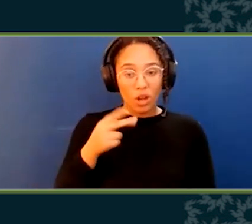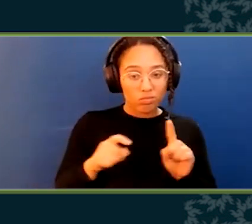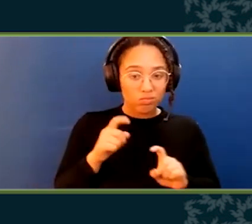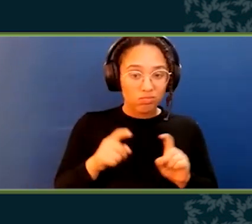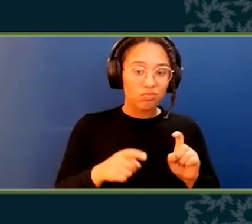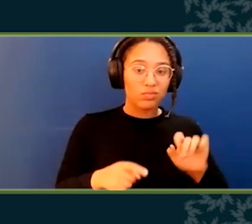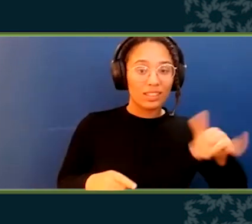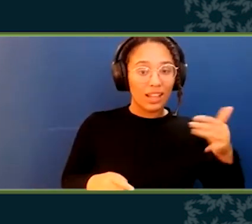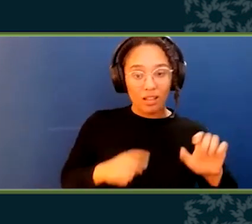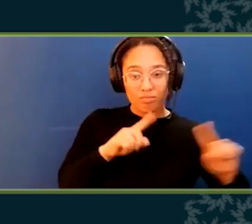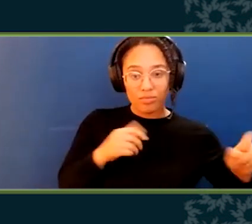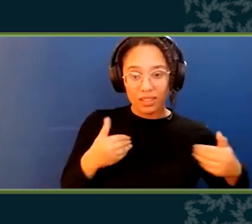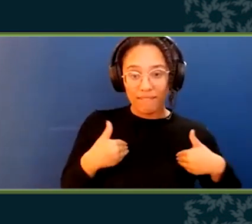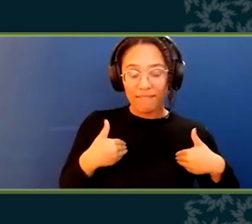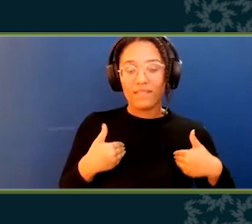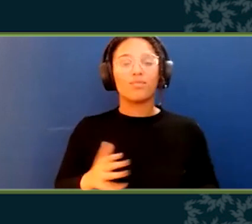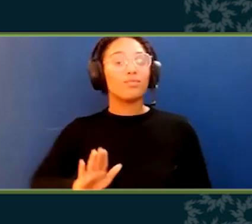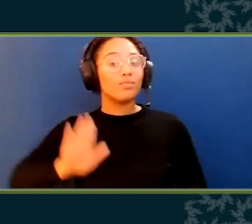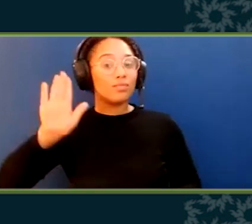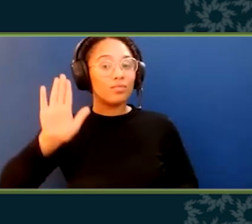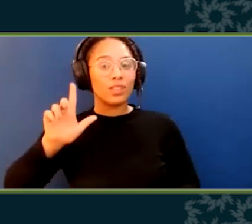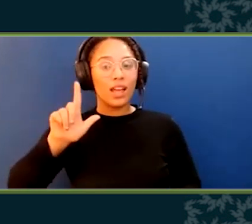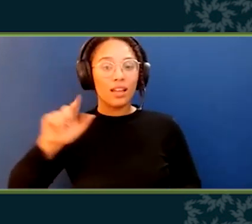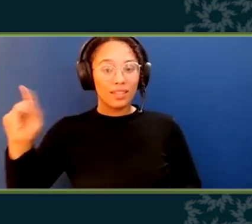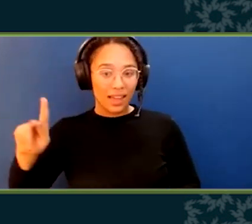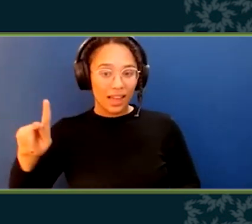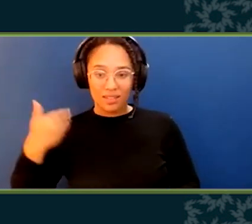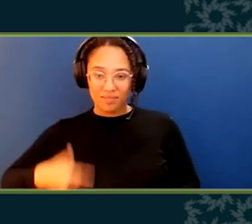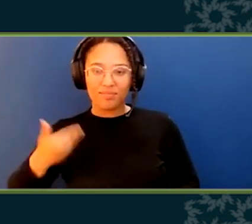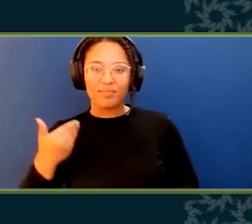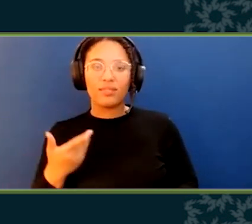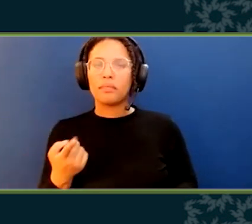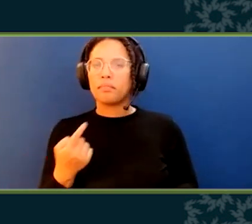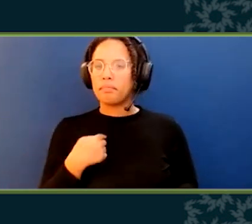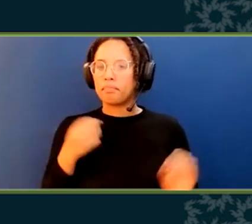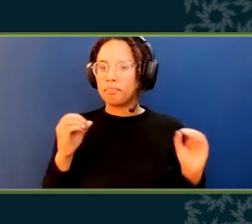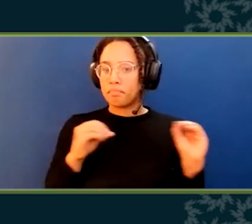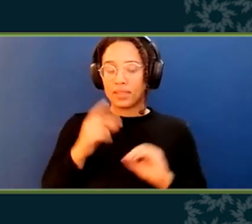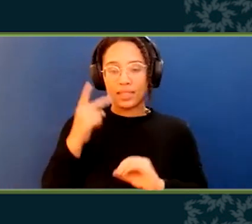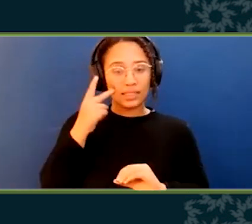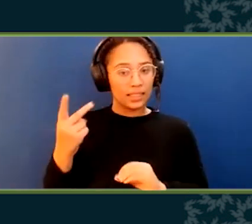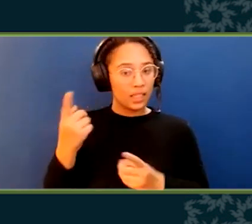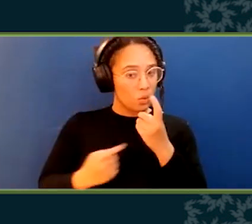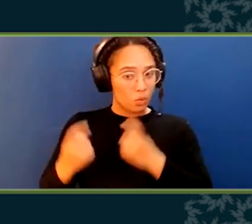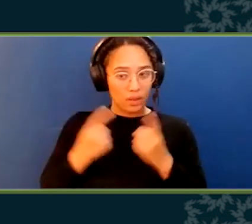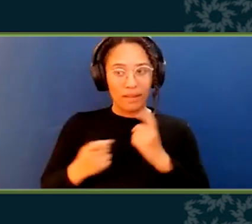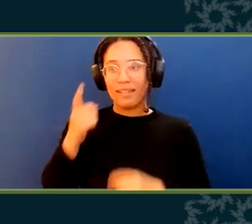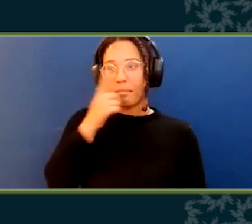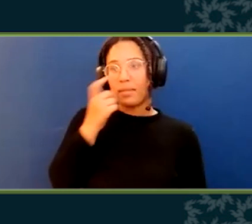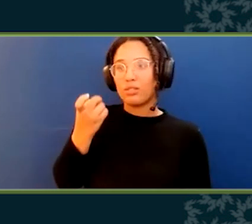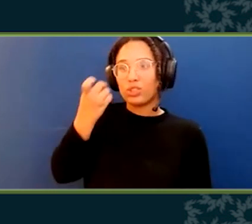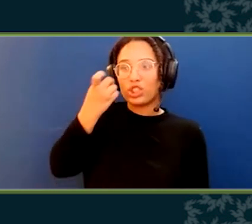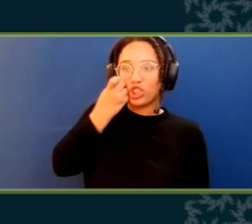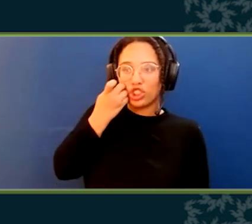This is LK. I haven't seen any questions come in yet since we just prompted people, but I